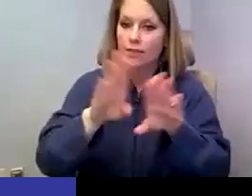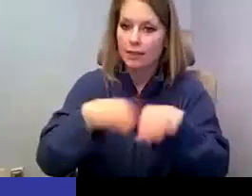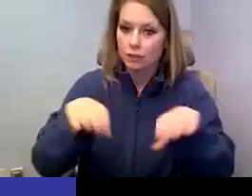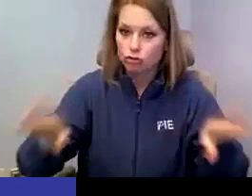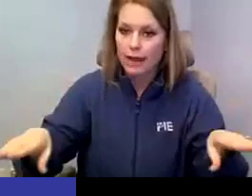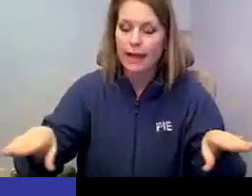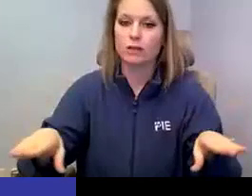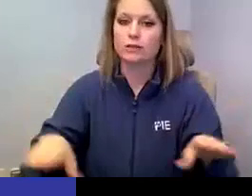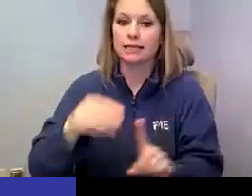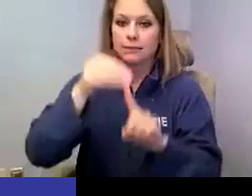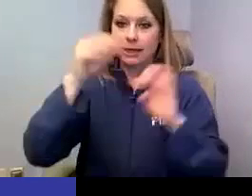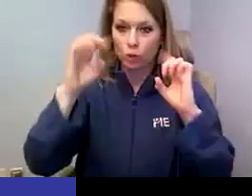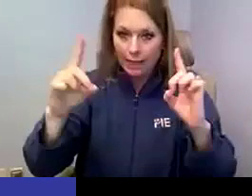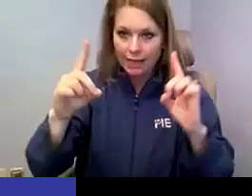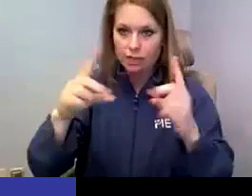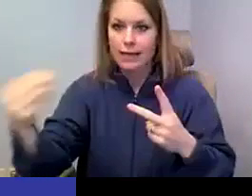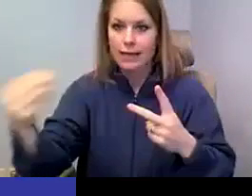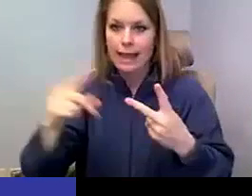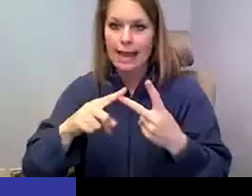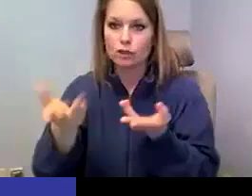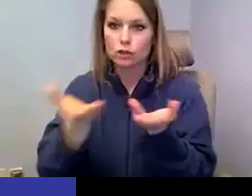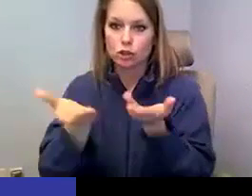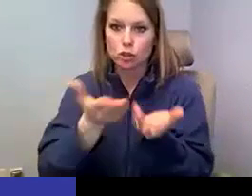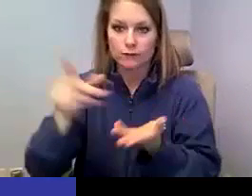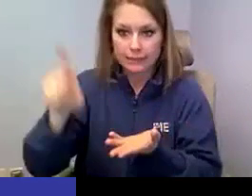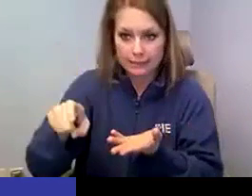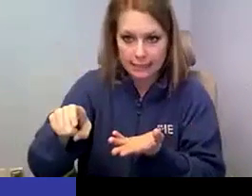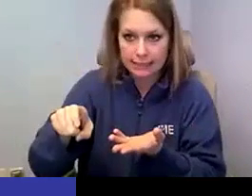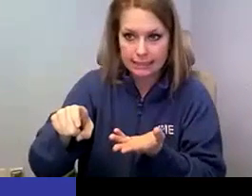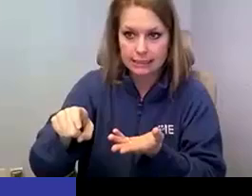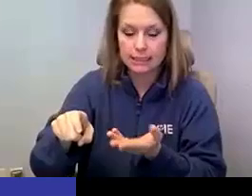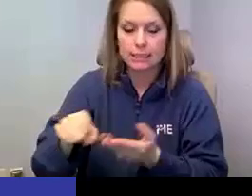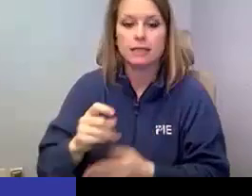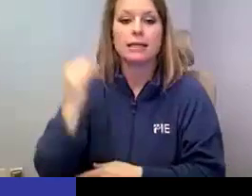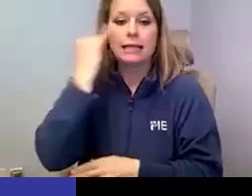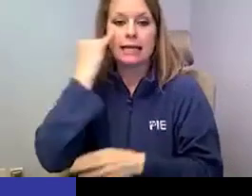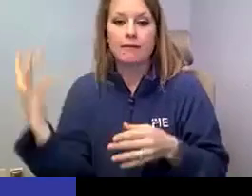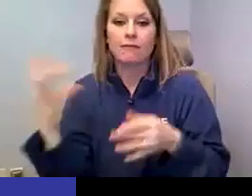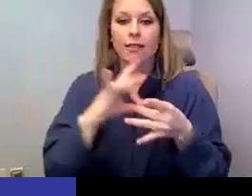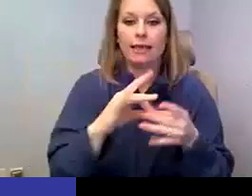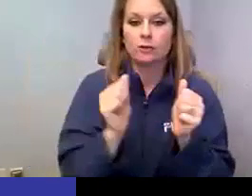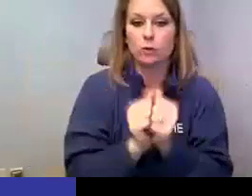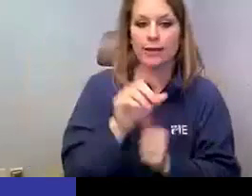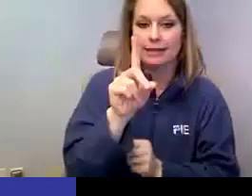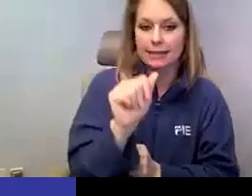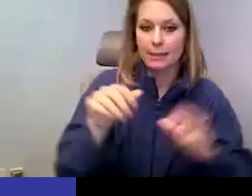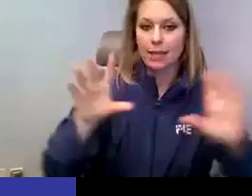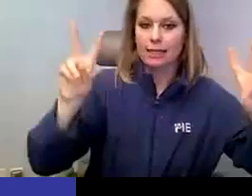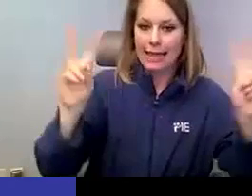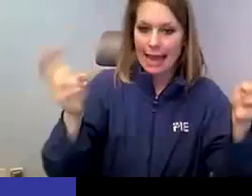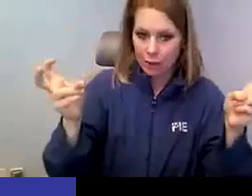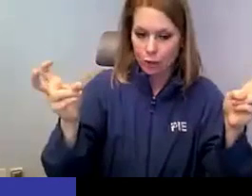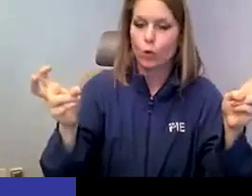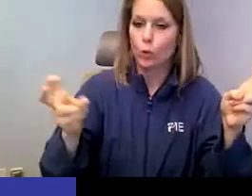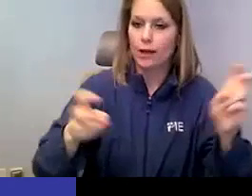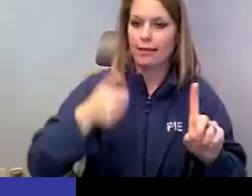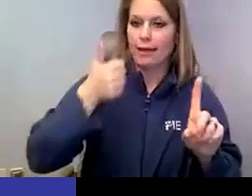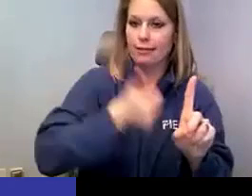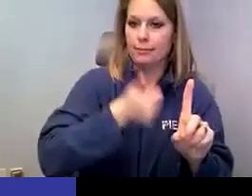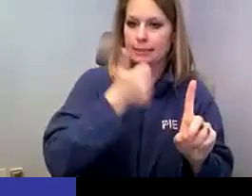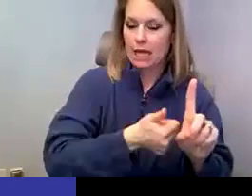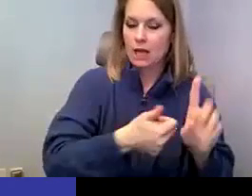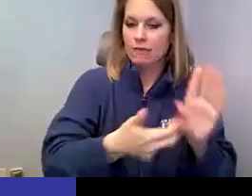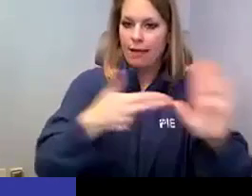needs, whether or not commonly linked to the disability category in which the child has been classified."